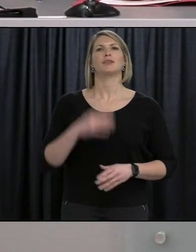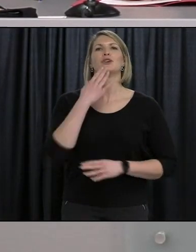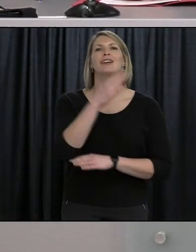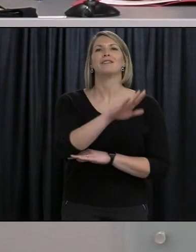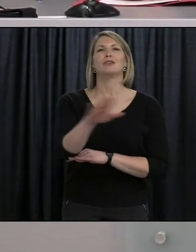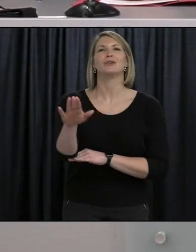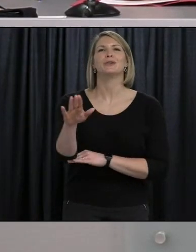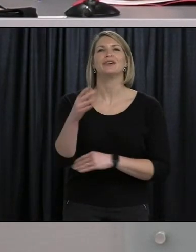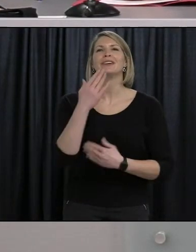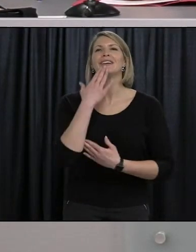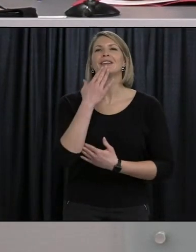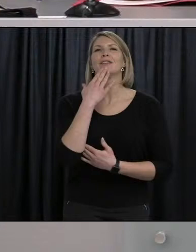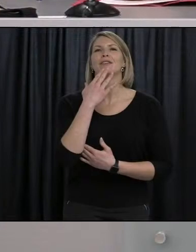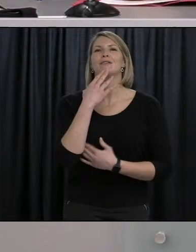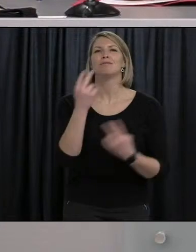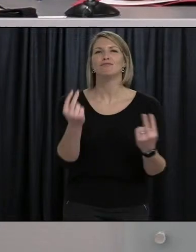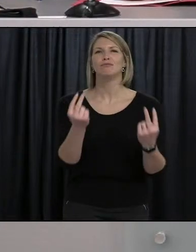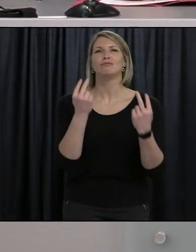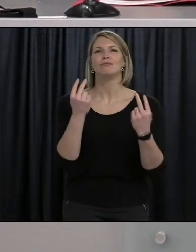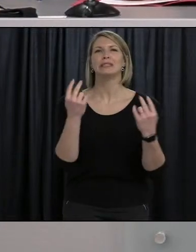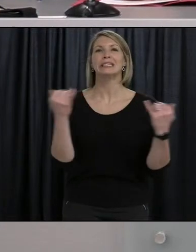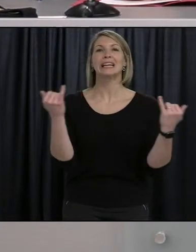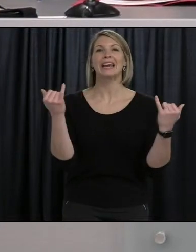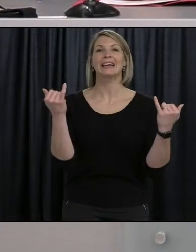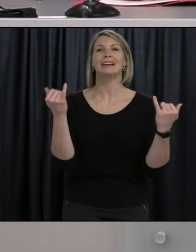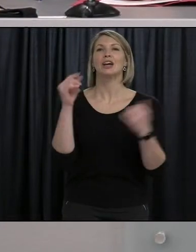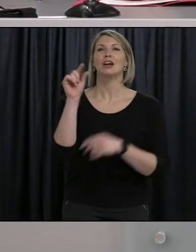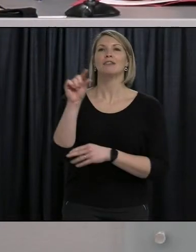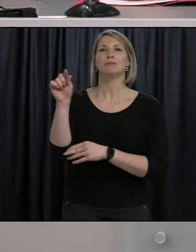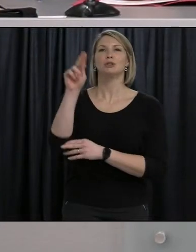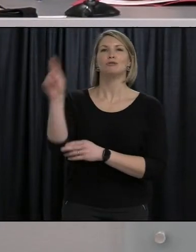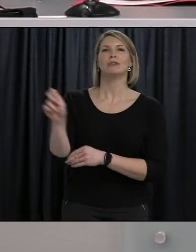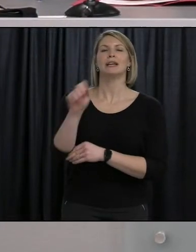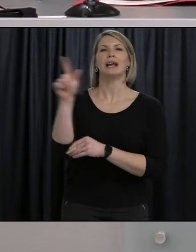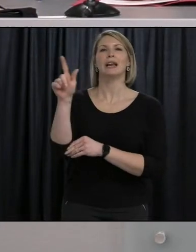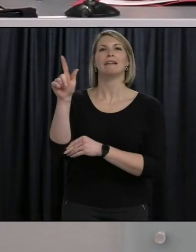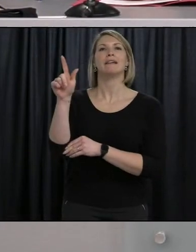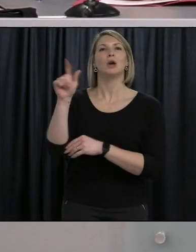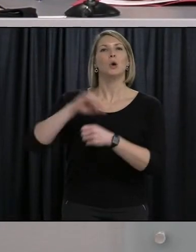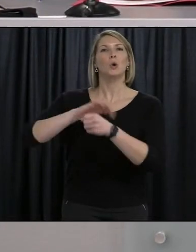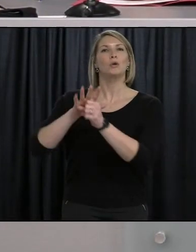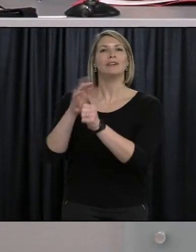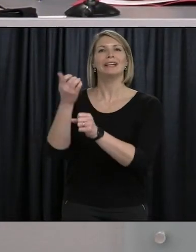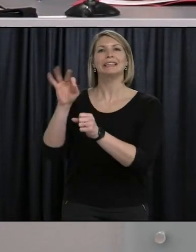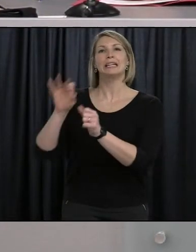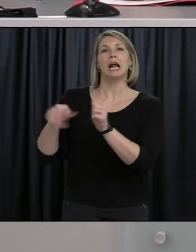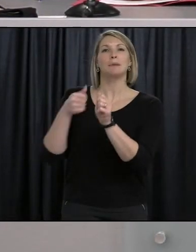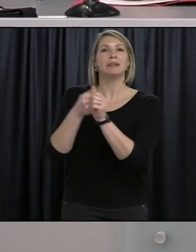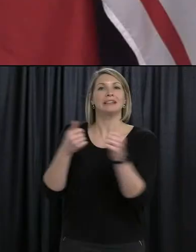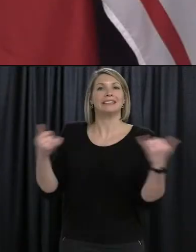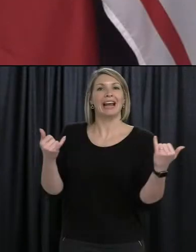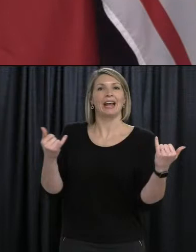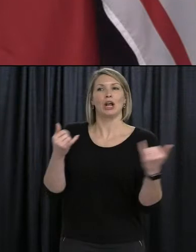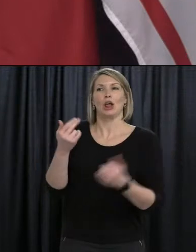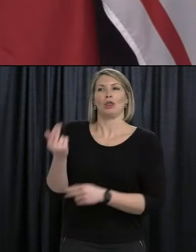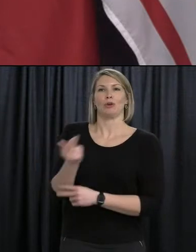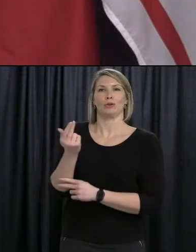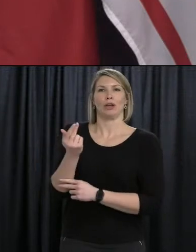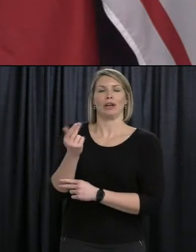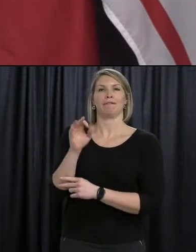Good afternoon. Thank you all for joining us for the Government of Newfoundland and Labrador's COVID-19 update for today, Thursday, February the